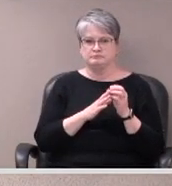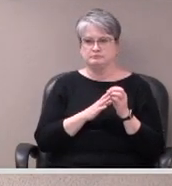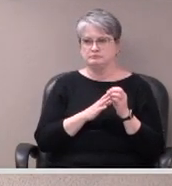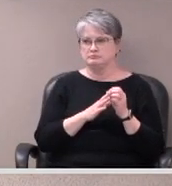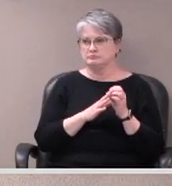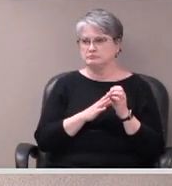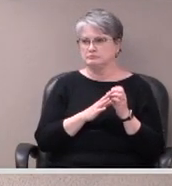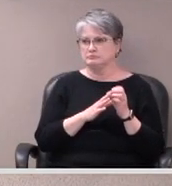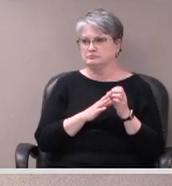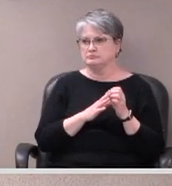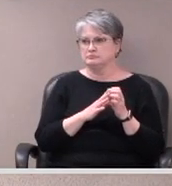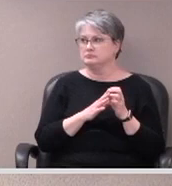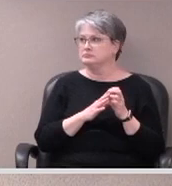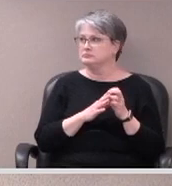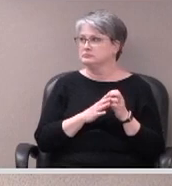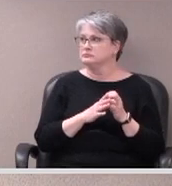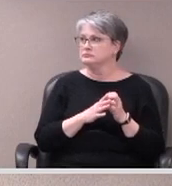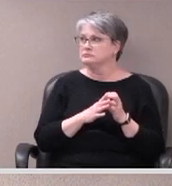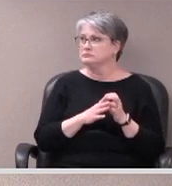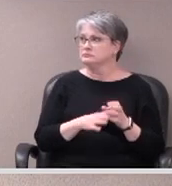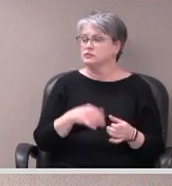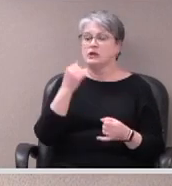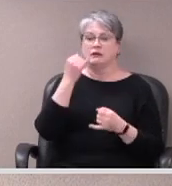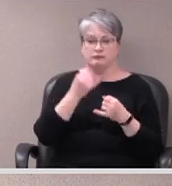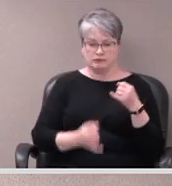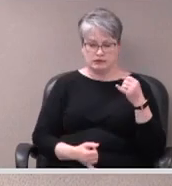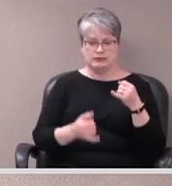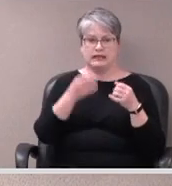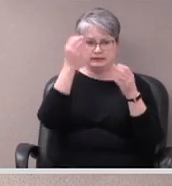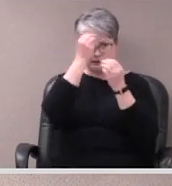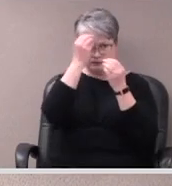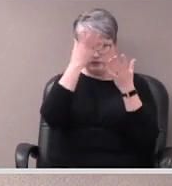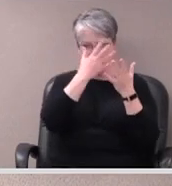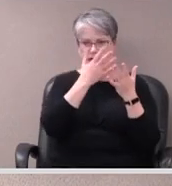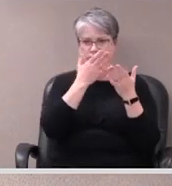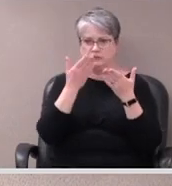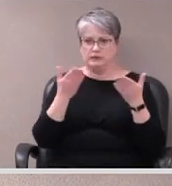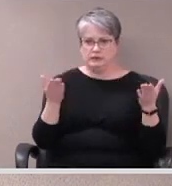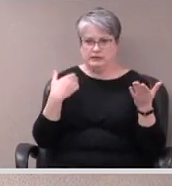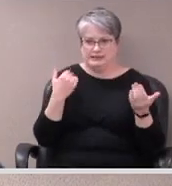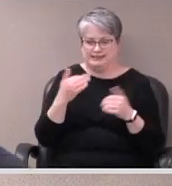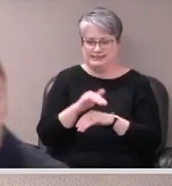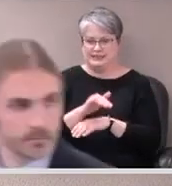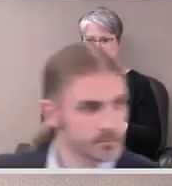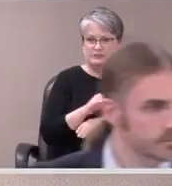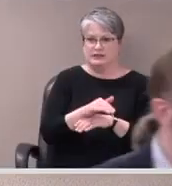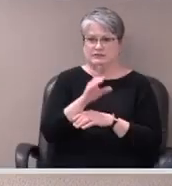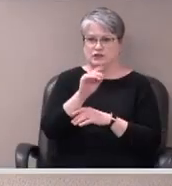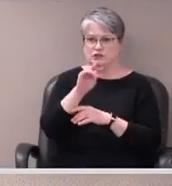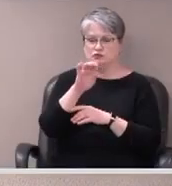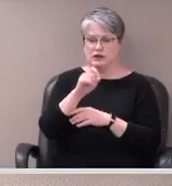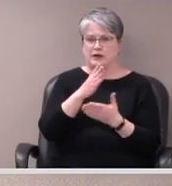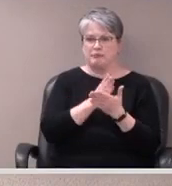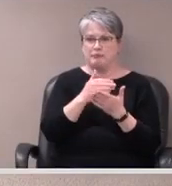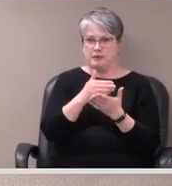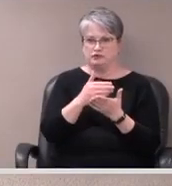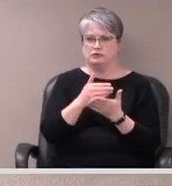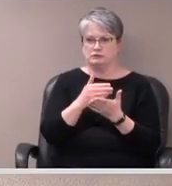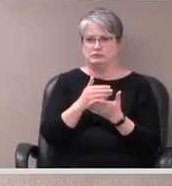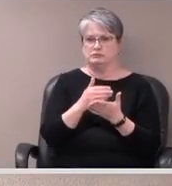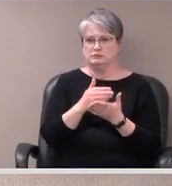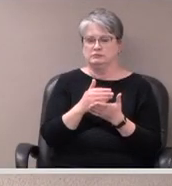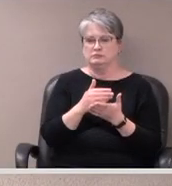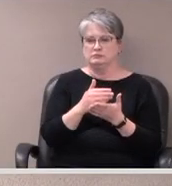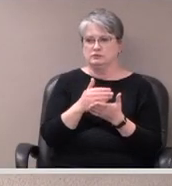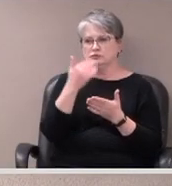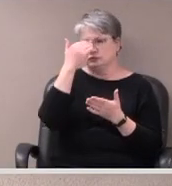Ready? Mm-hmm. Our final information item of the evening will be the draft budget, which, as